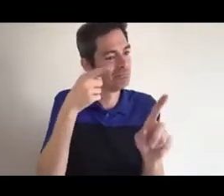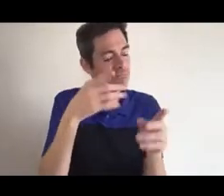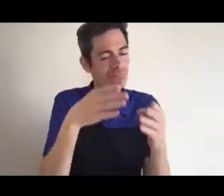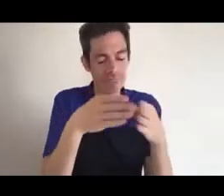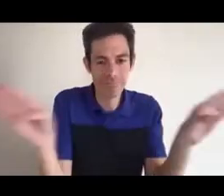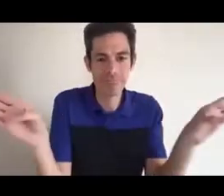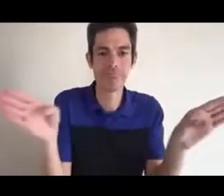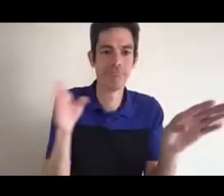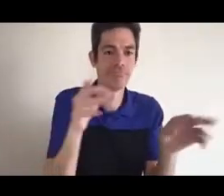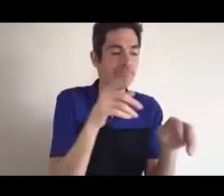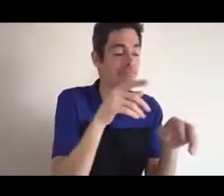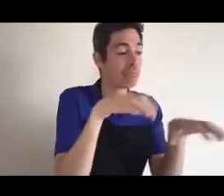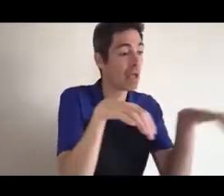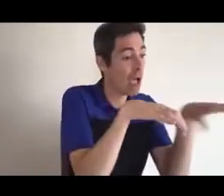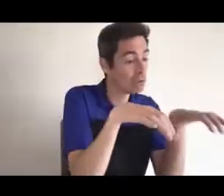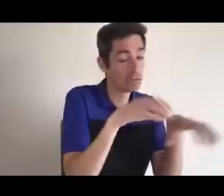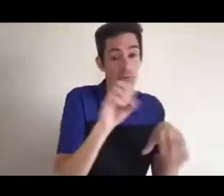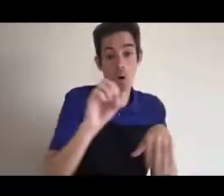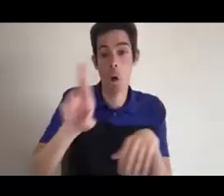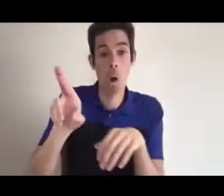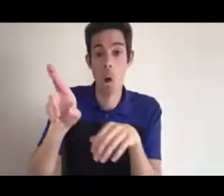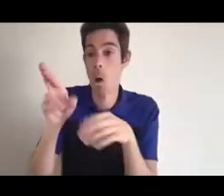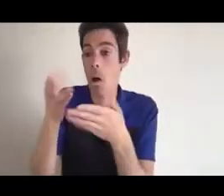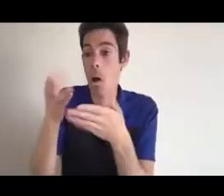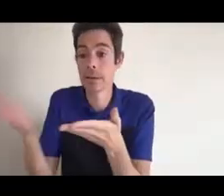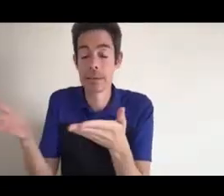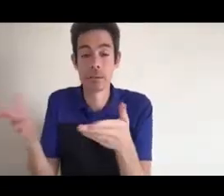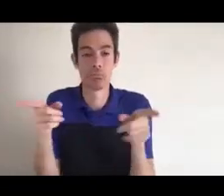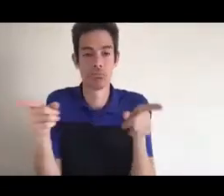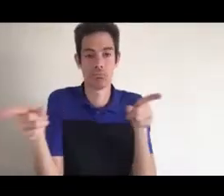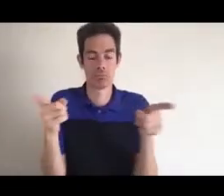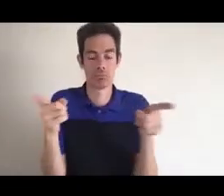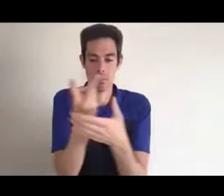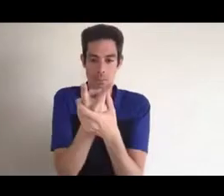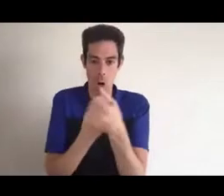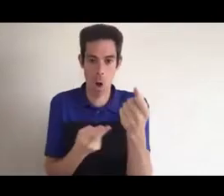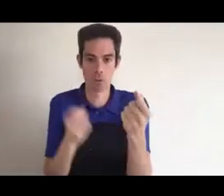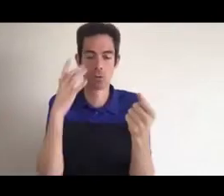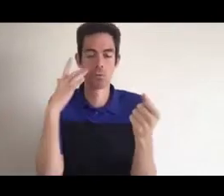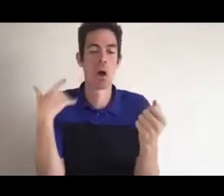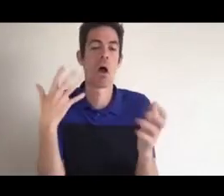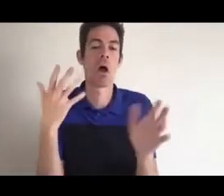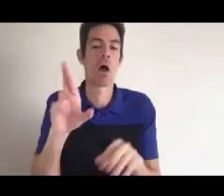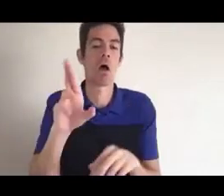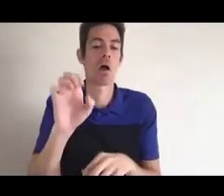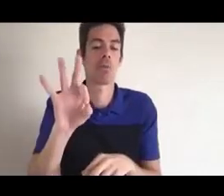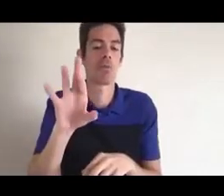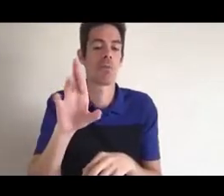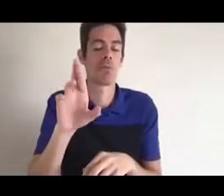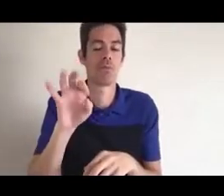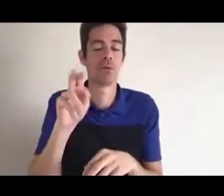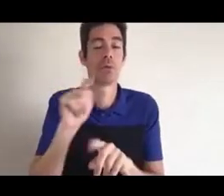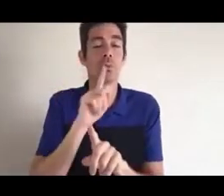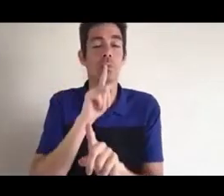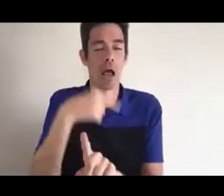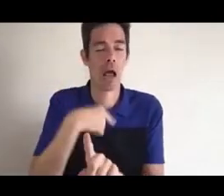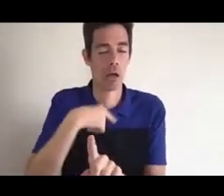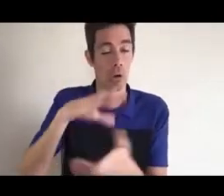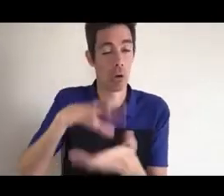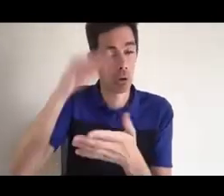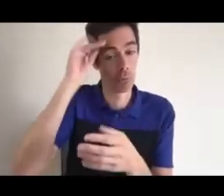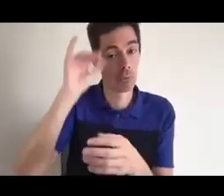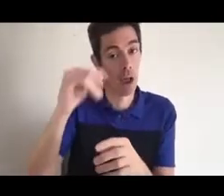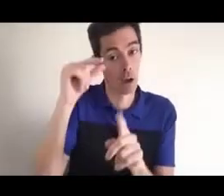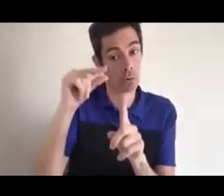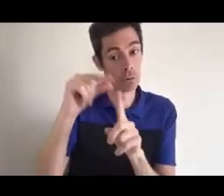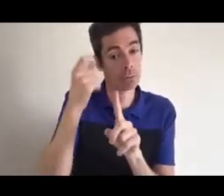It's more general. You know, it could be an action, it could be a thing, an object. So then I called it